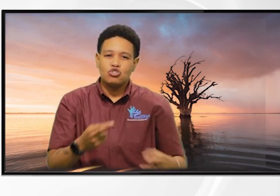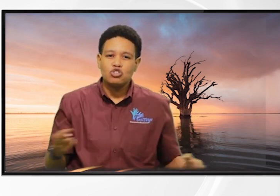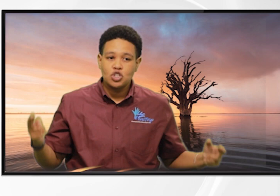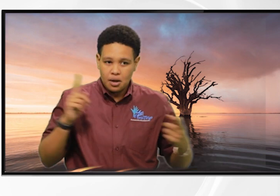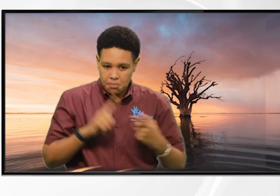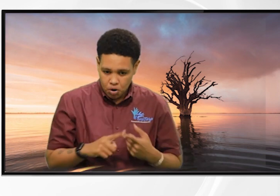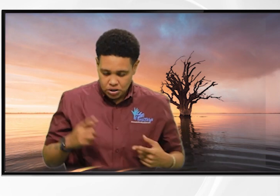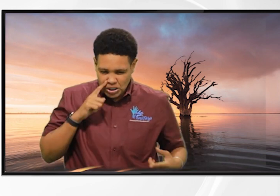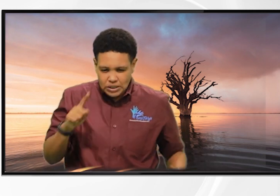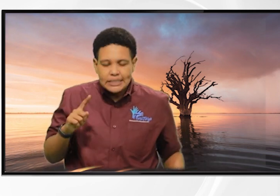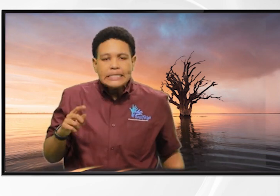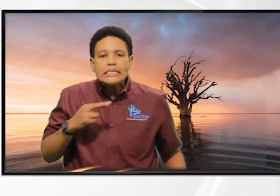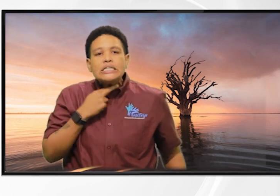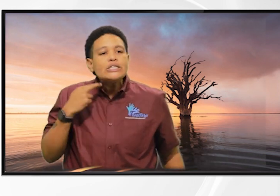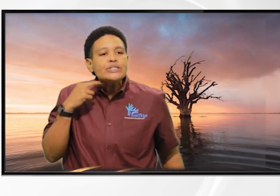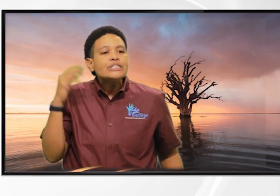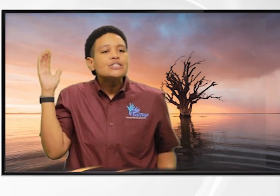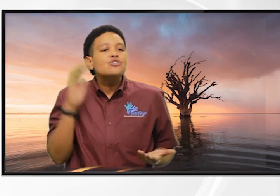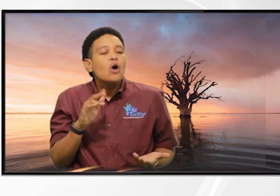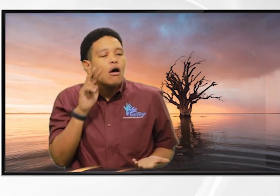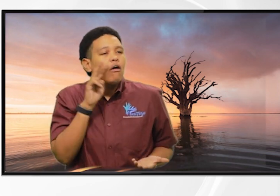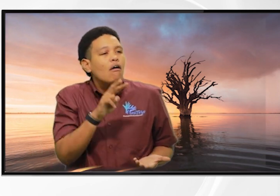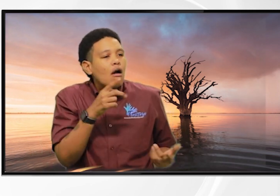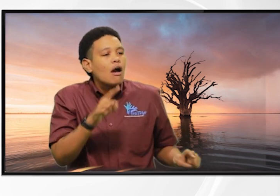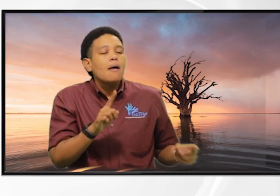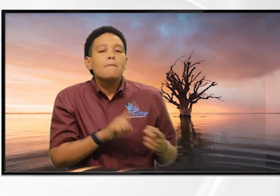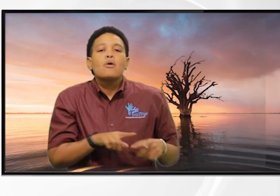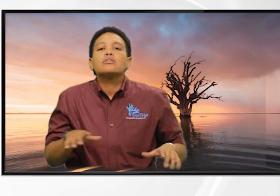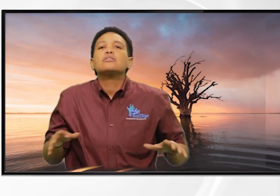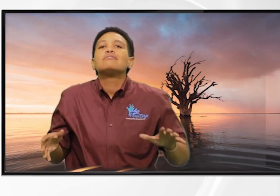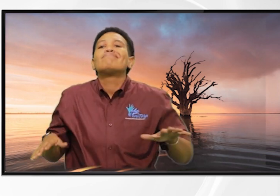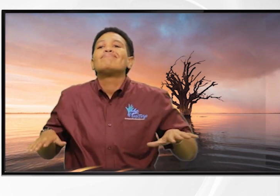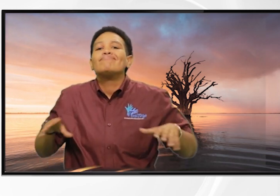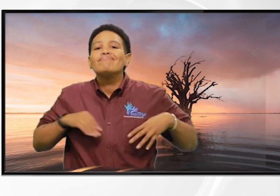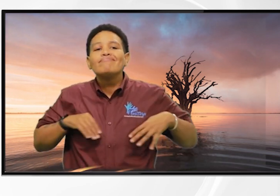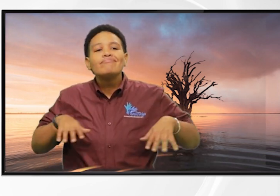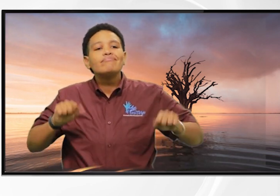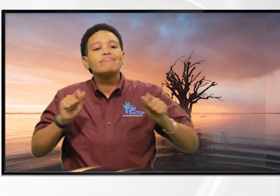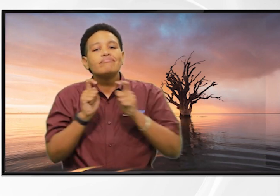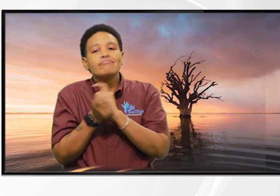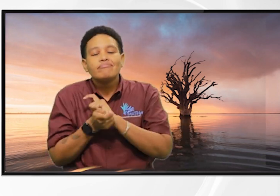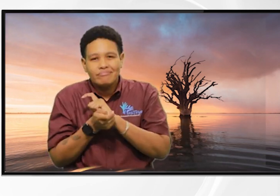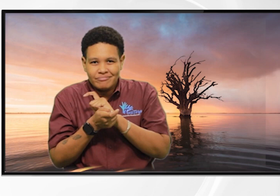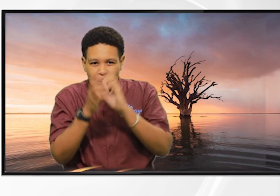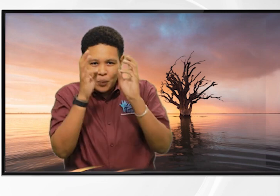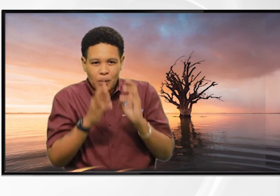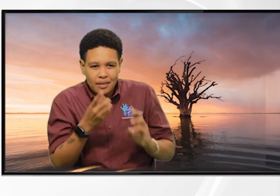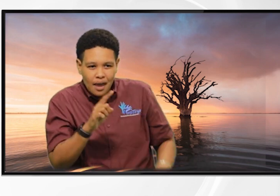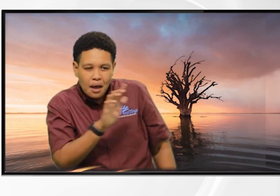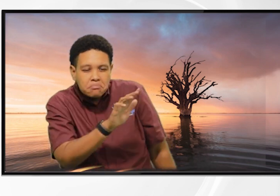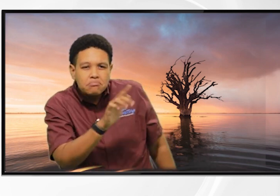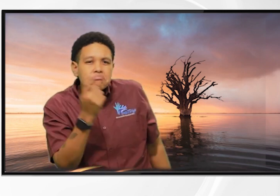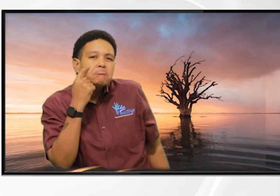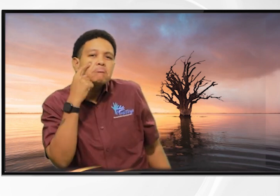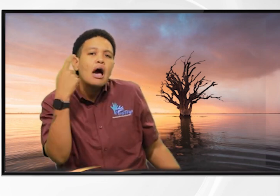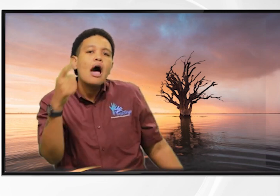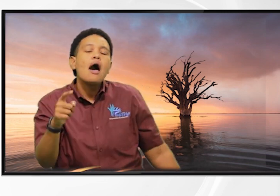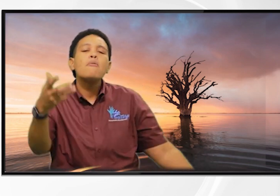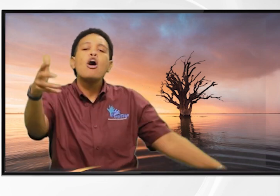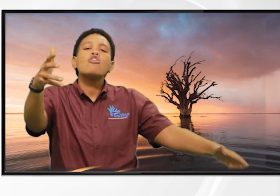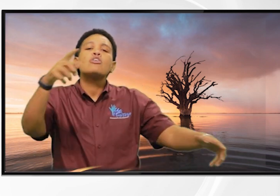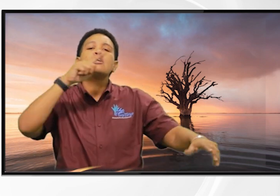and hazard risk reduction and adaptation to climate change. There is then